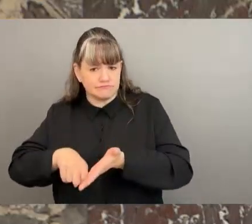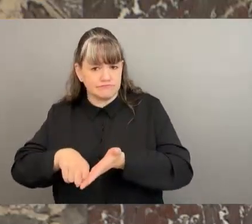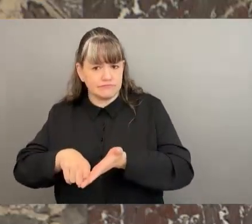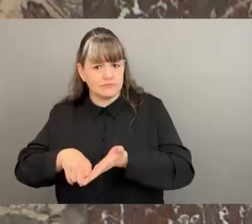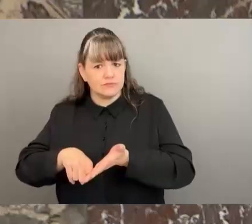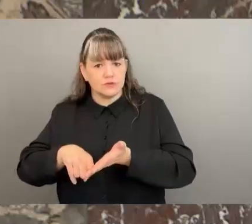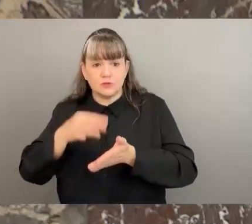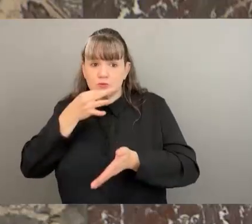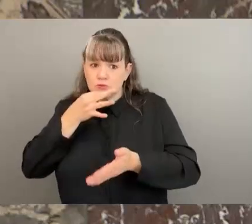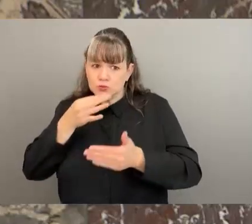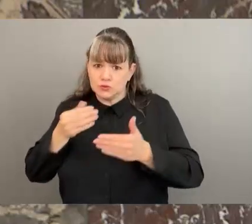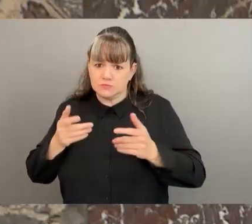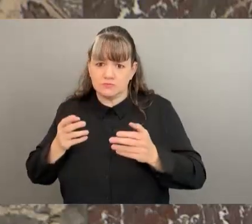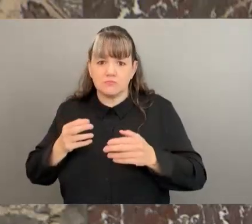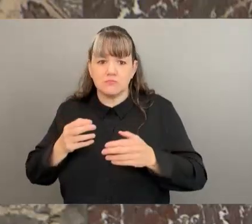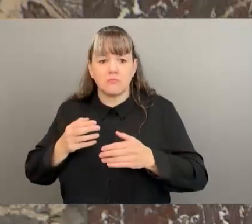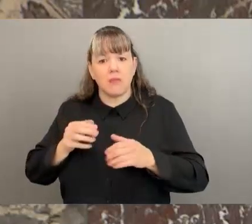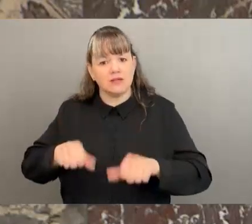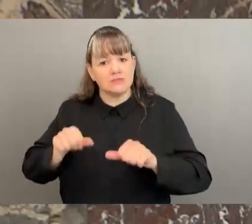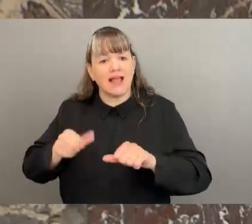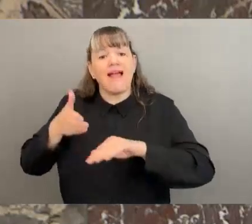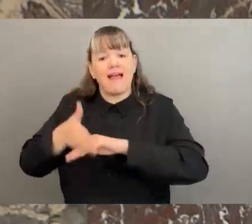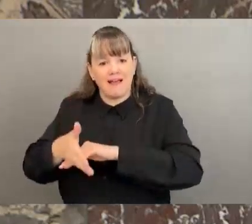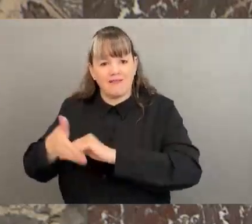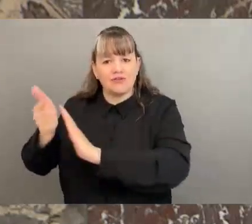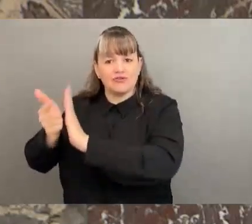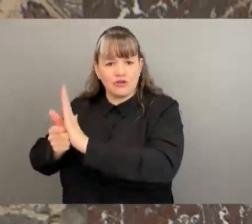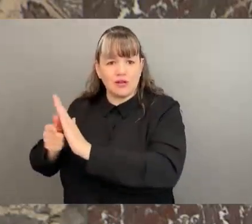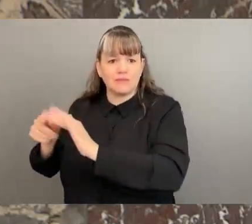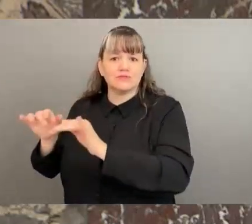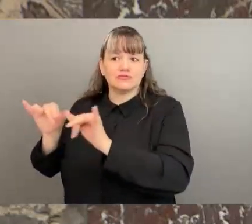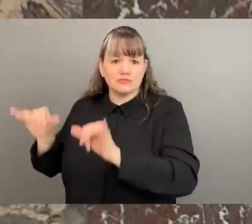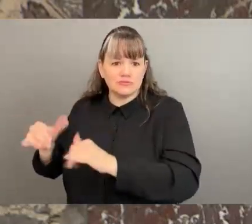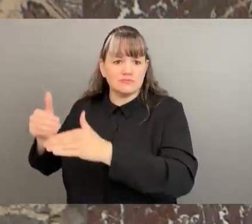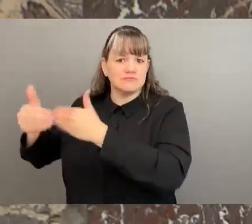so without compromising that criminal trial.